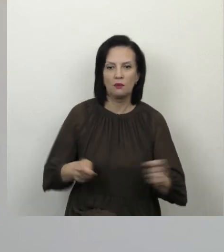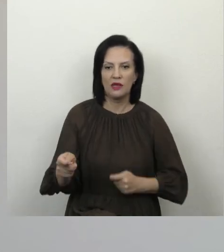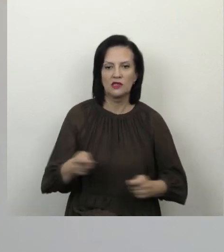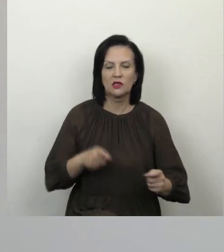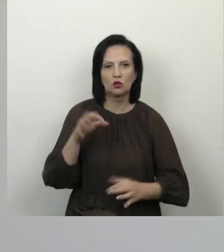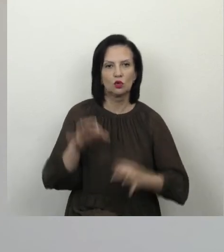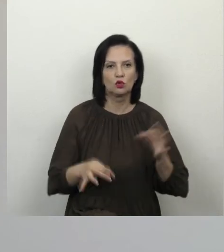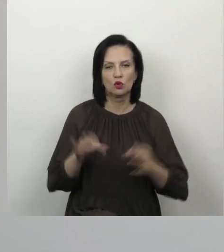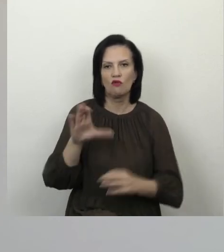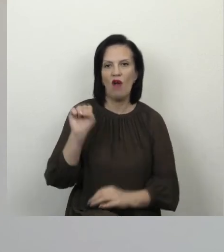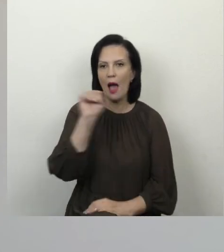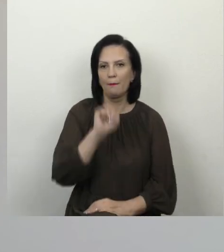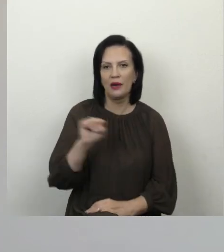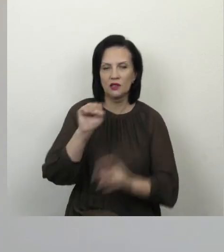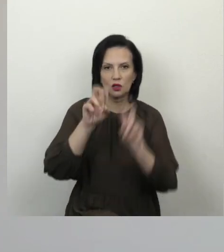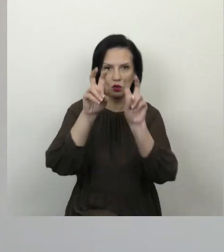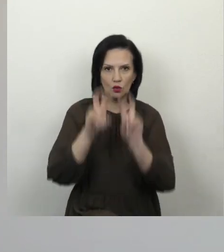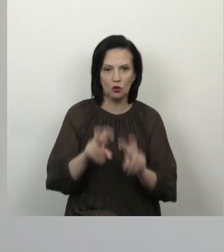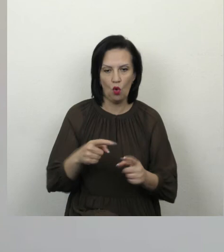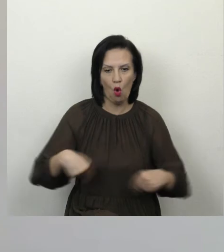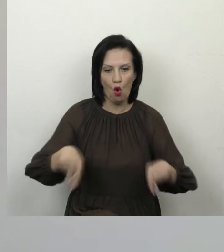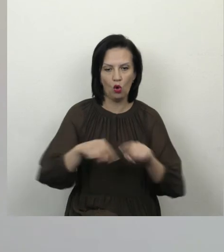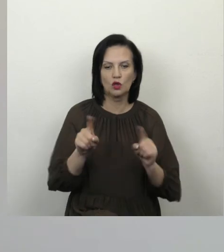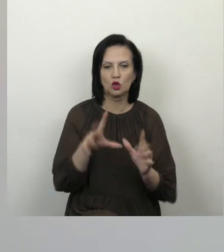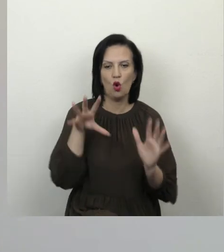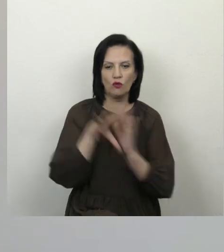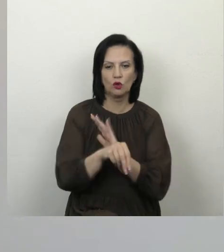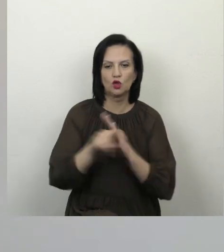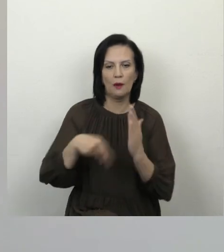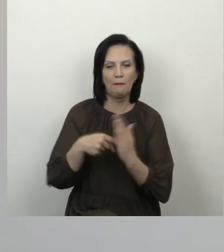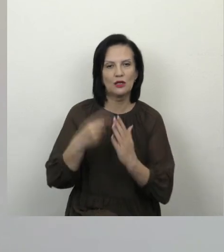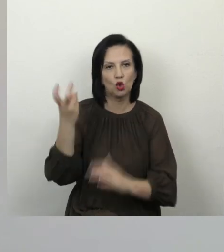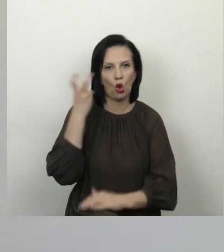the Administrative Court of Appeal in the